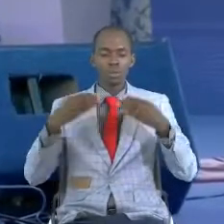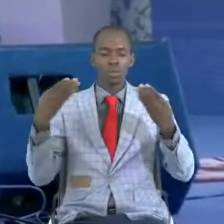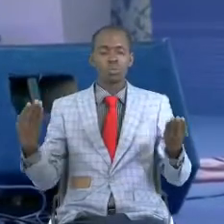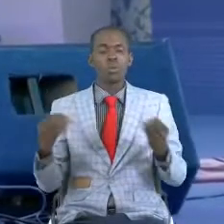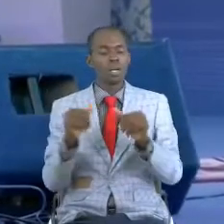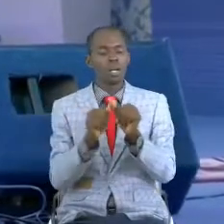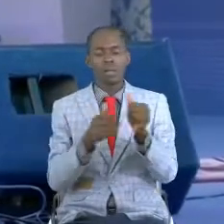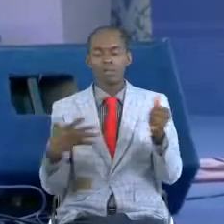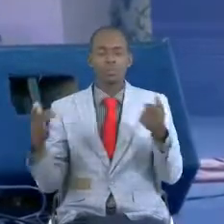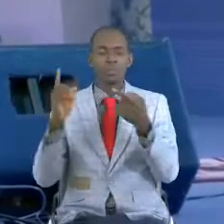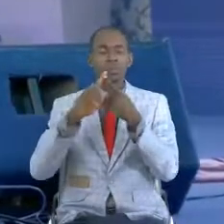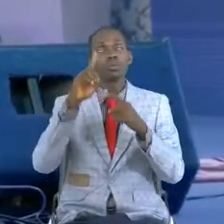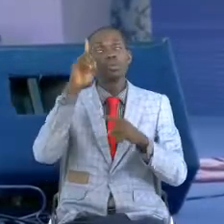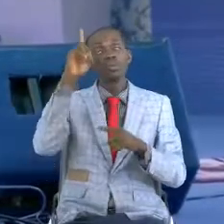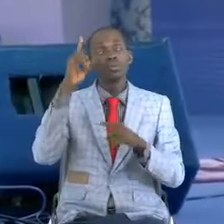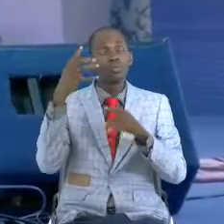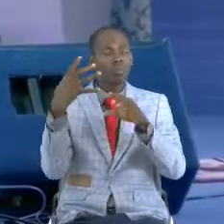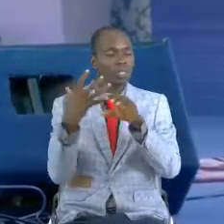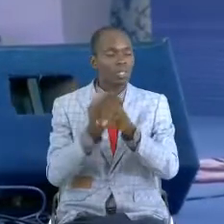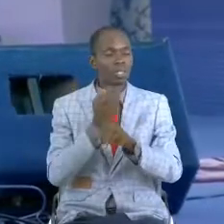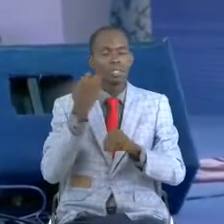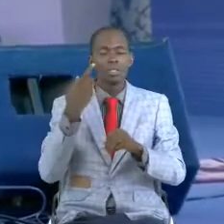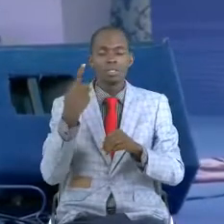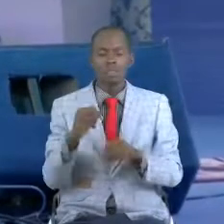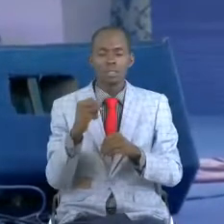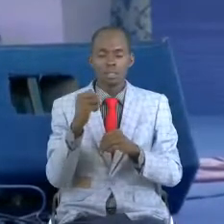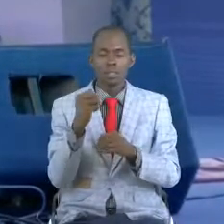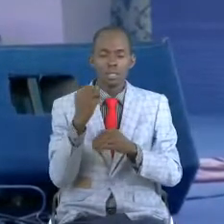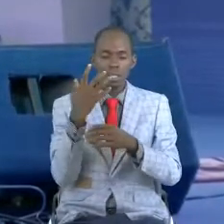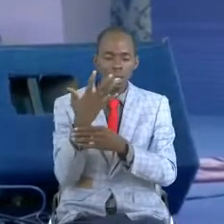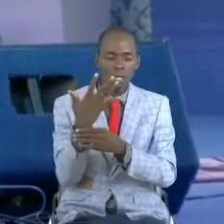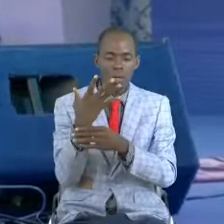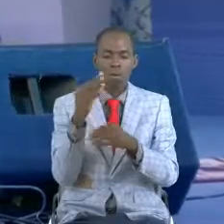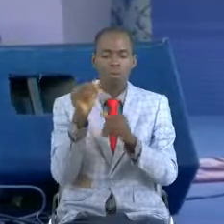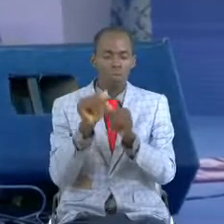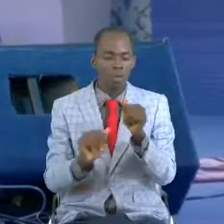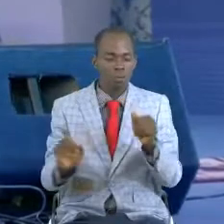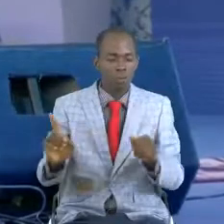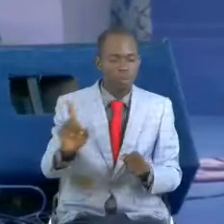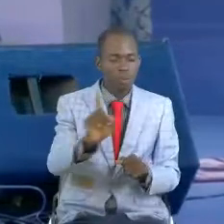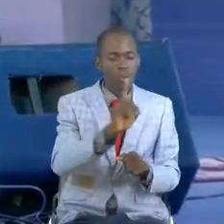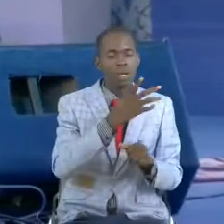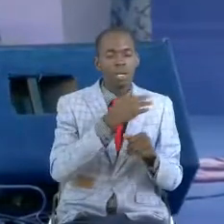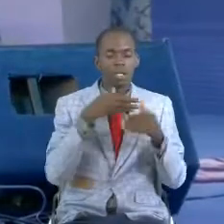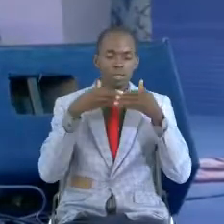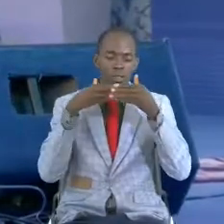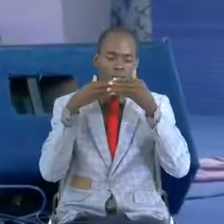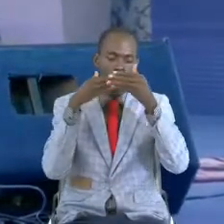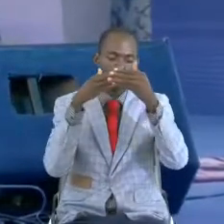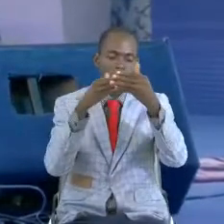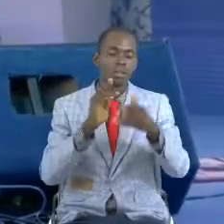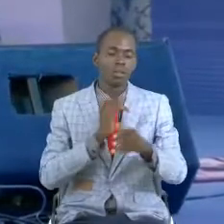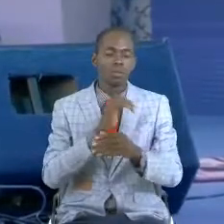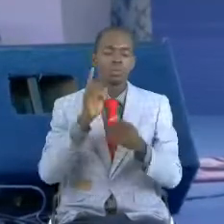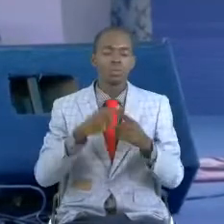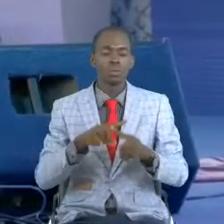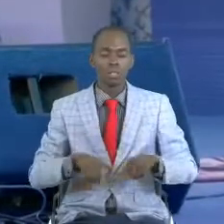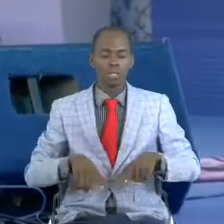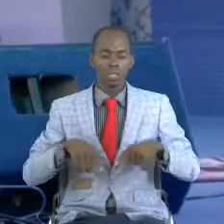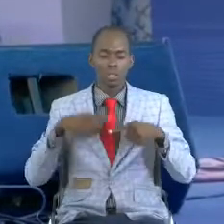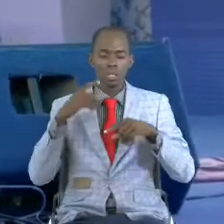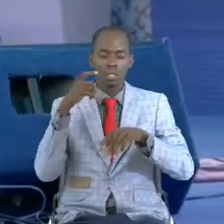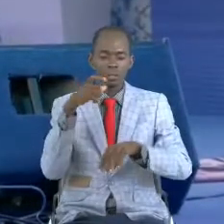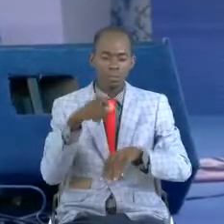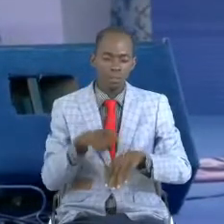to you. Take the hand of everyone and lead us to a lifetime